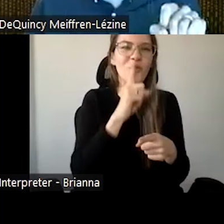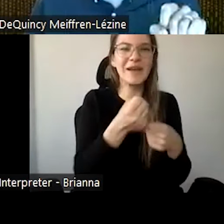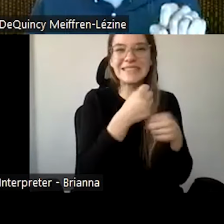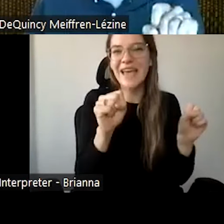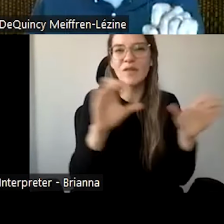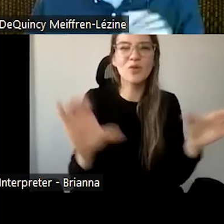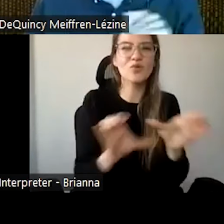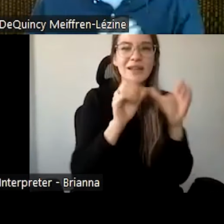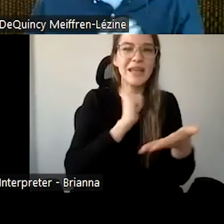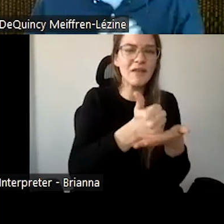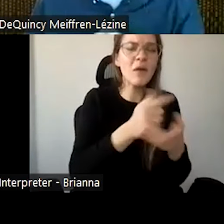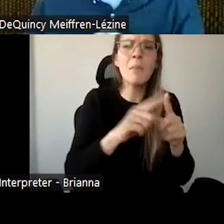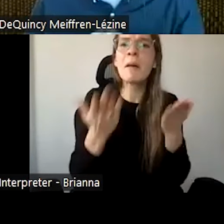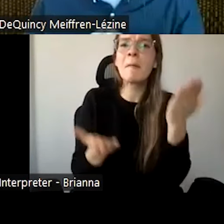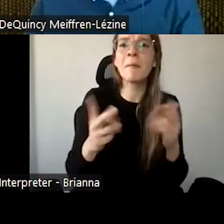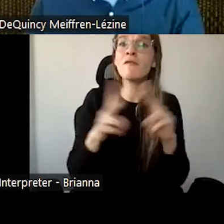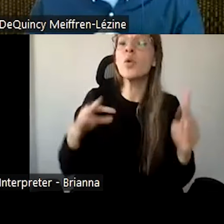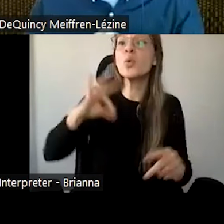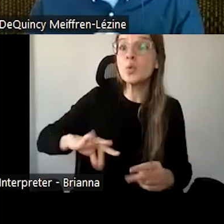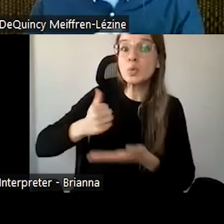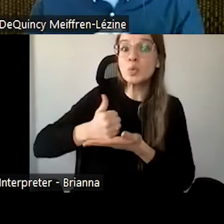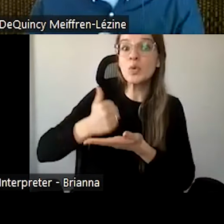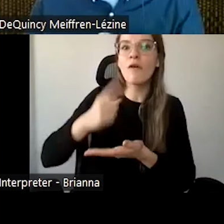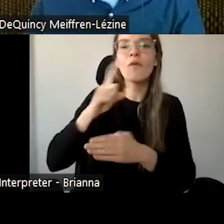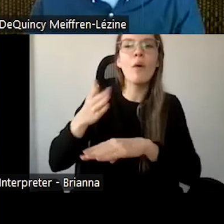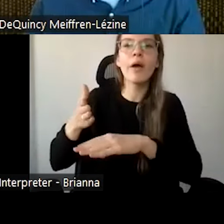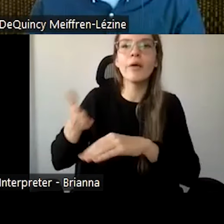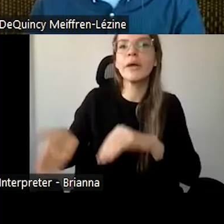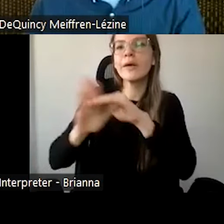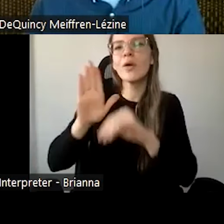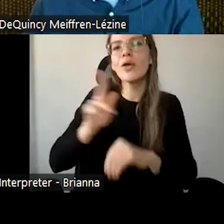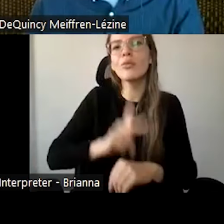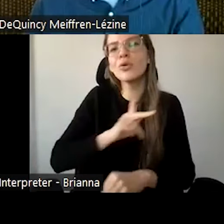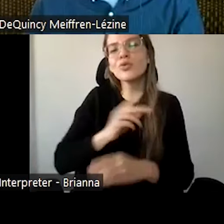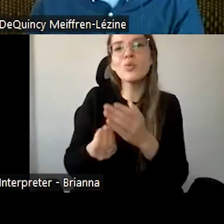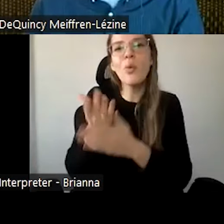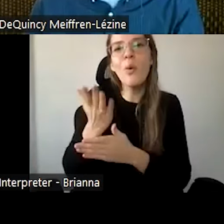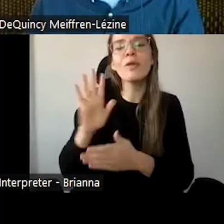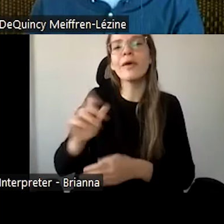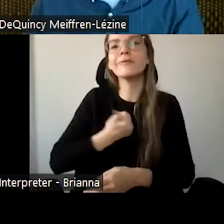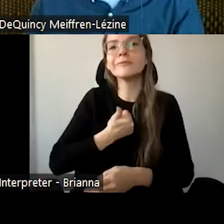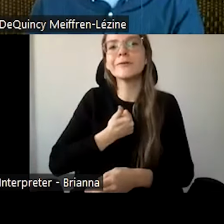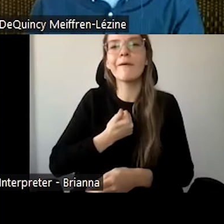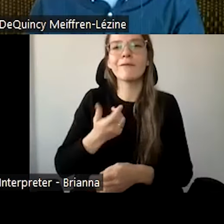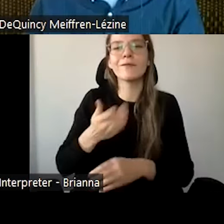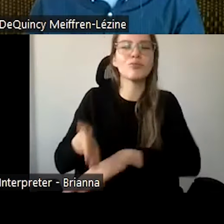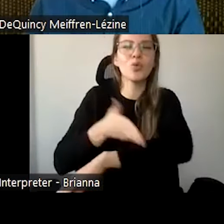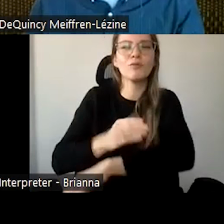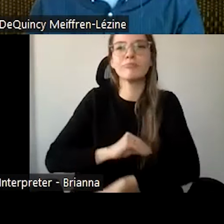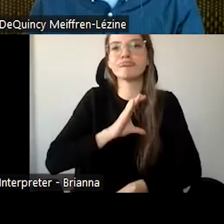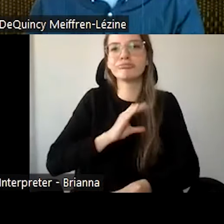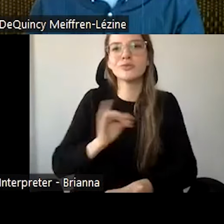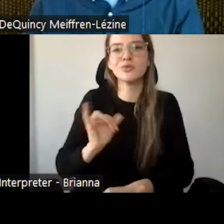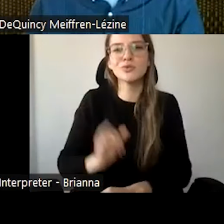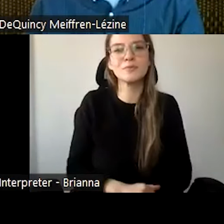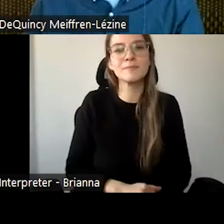crisis intervention, but might be really useful for increasing their personal growth or self-improvement. Then you're looking at professional